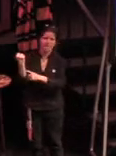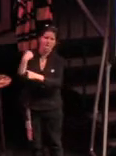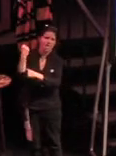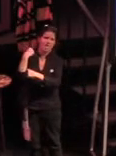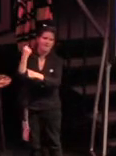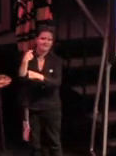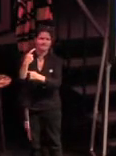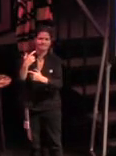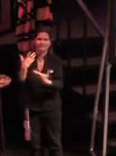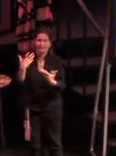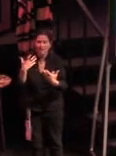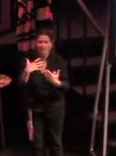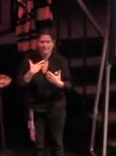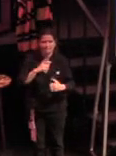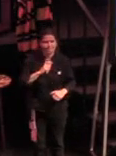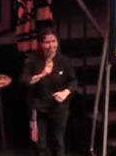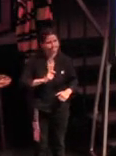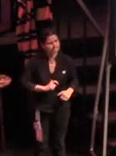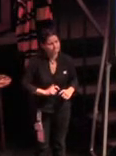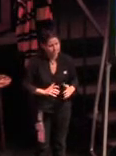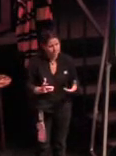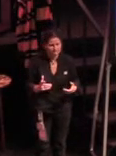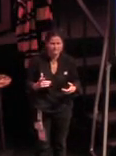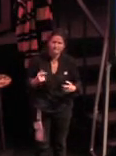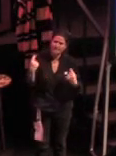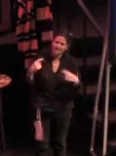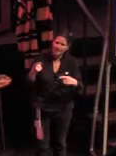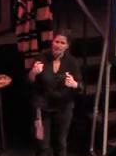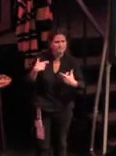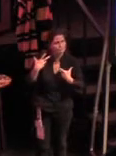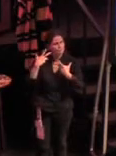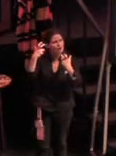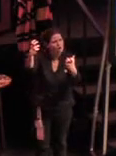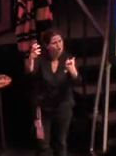So using your position of power to allow other people to take up space is what I think is a real ally.